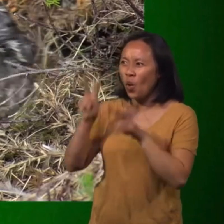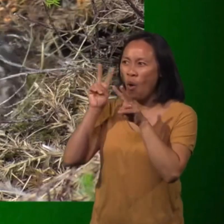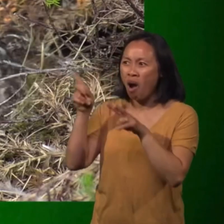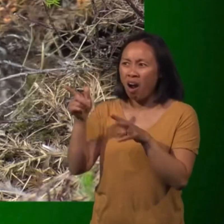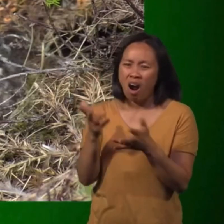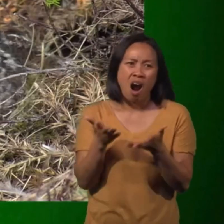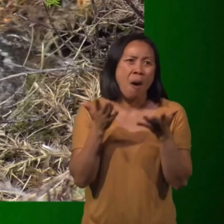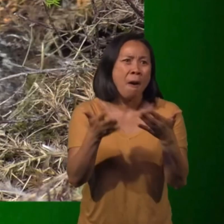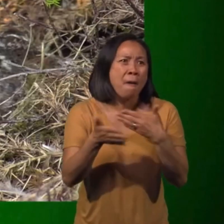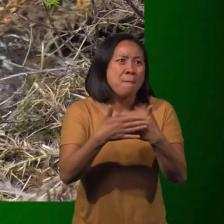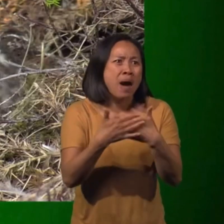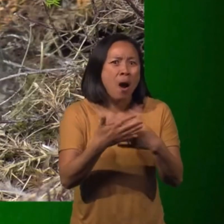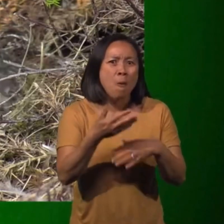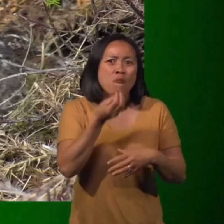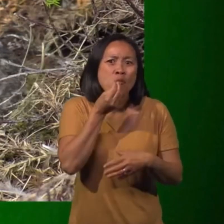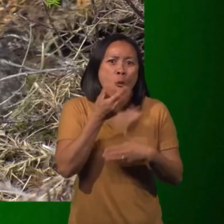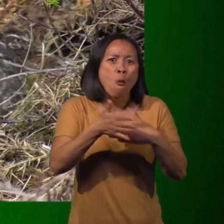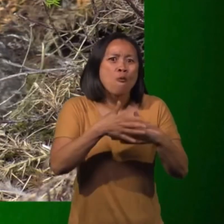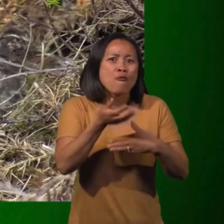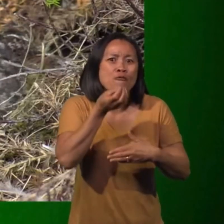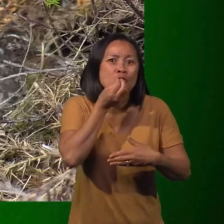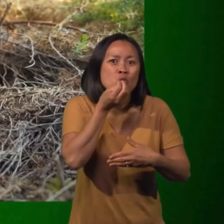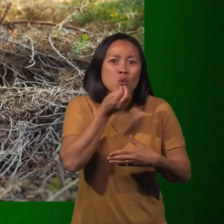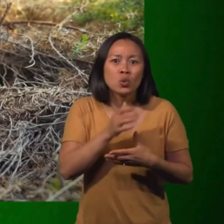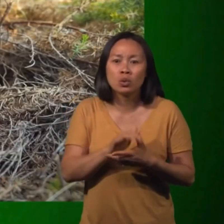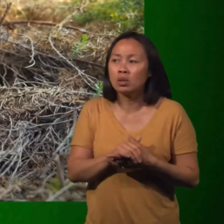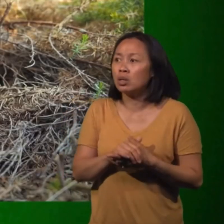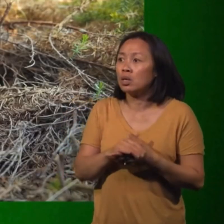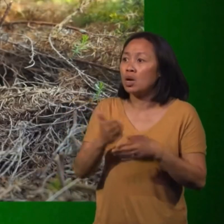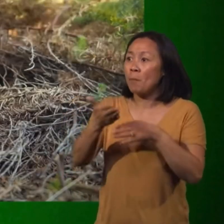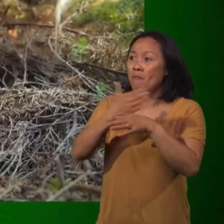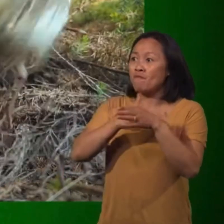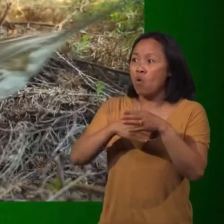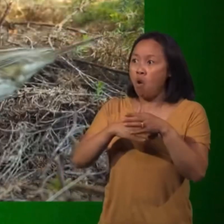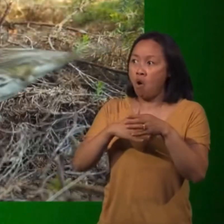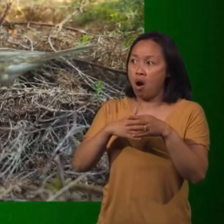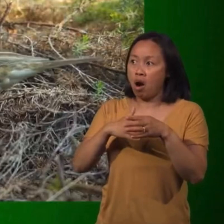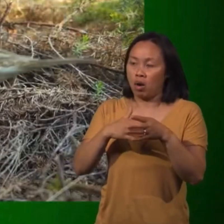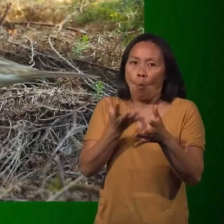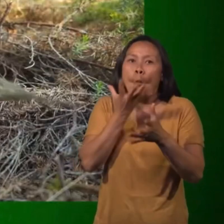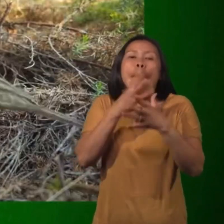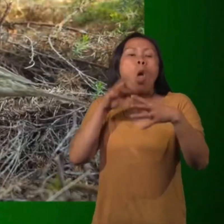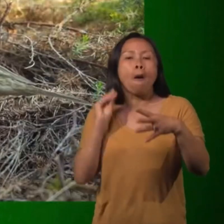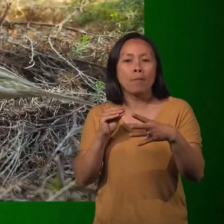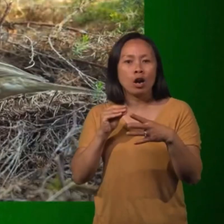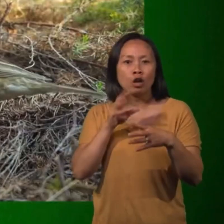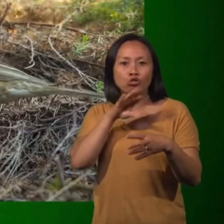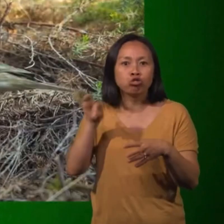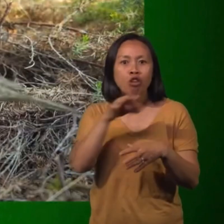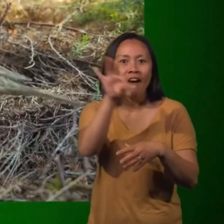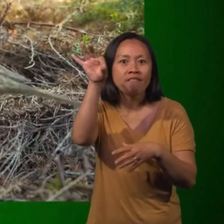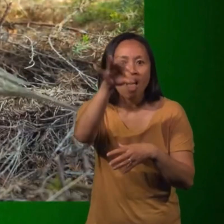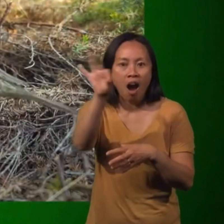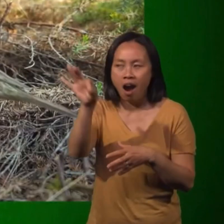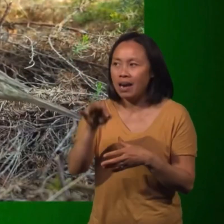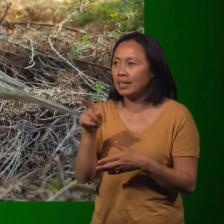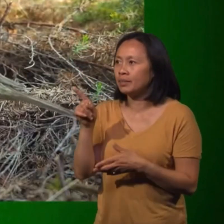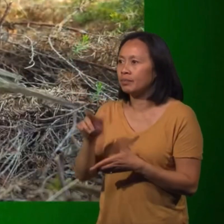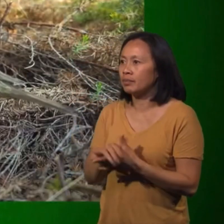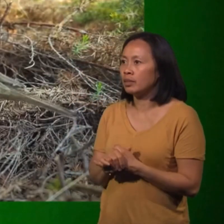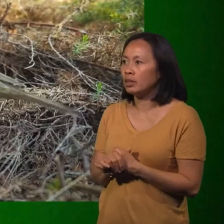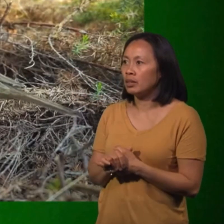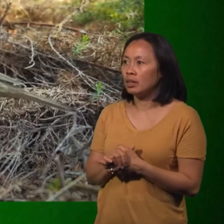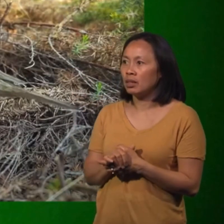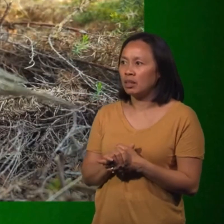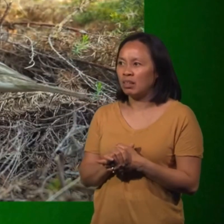more food before it's even swallowed that dragonfly. And the meadow pipits take it back out and give it another go. And then the next